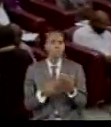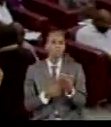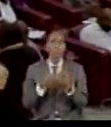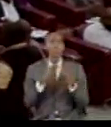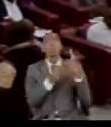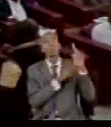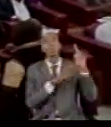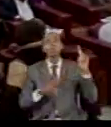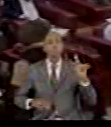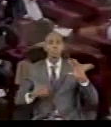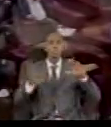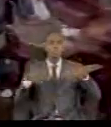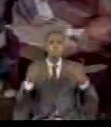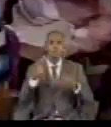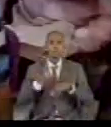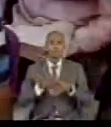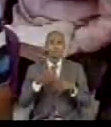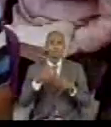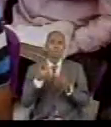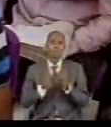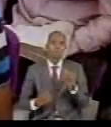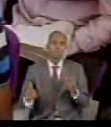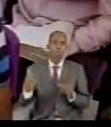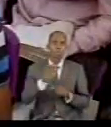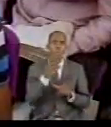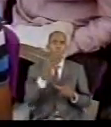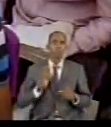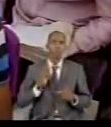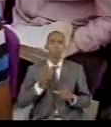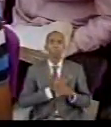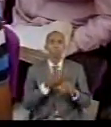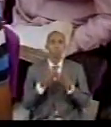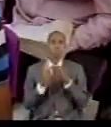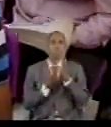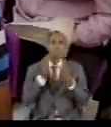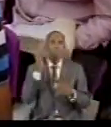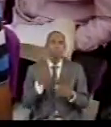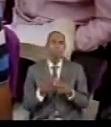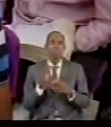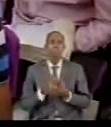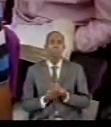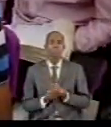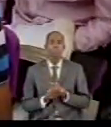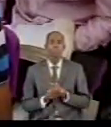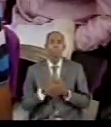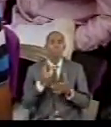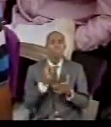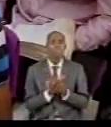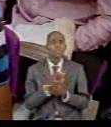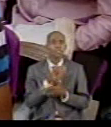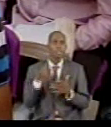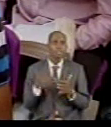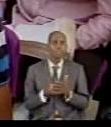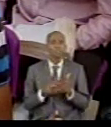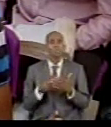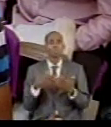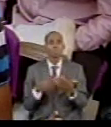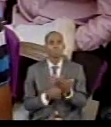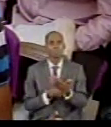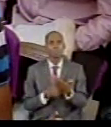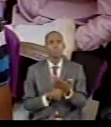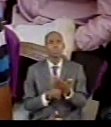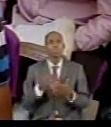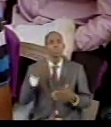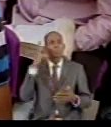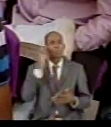Lord give unto every one of us in Jesus' name, that this gospel will